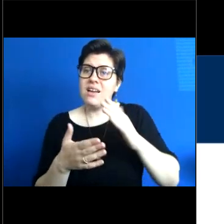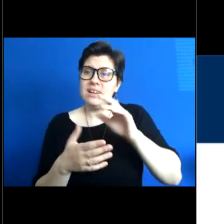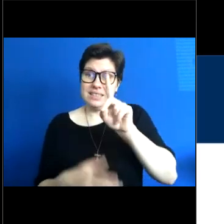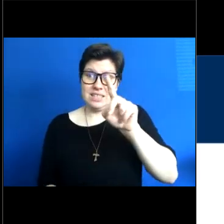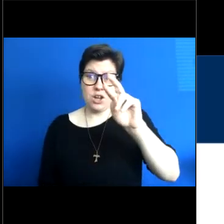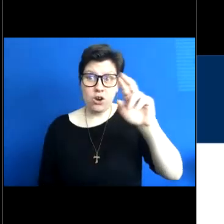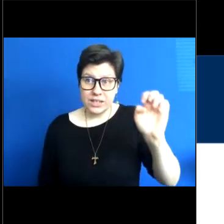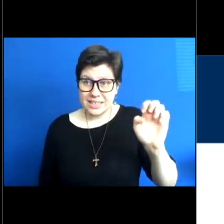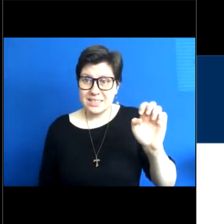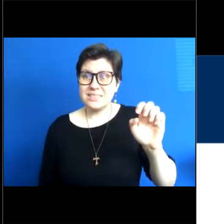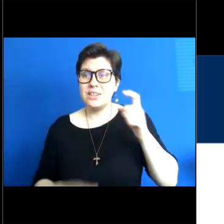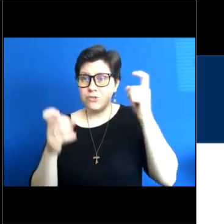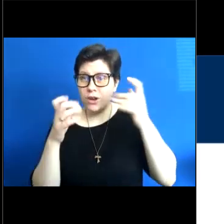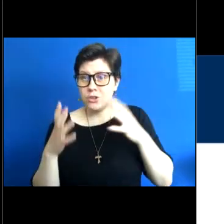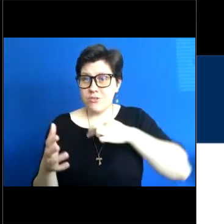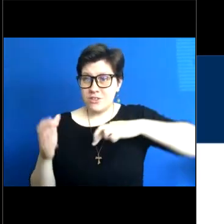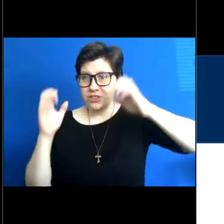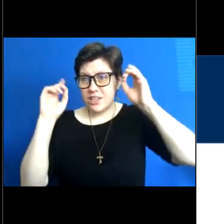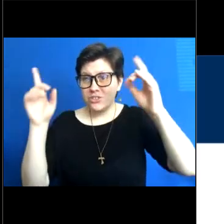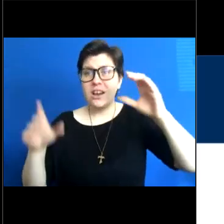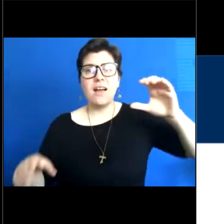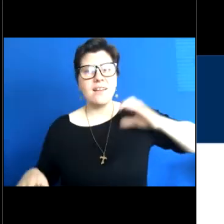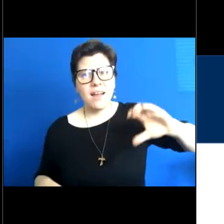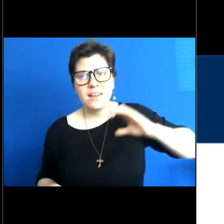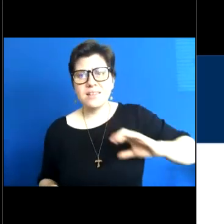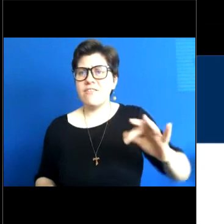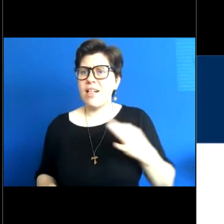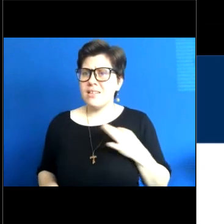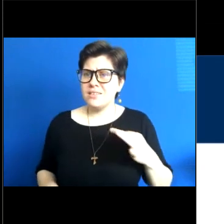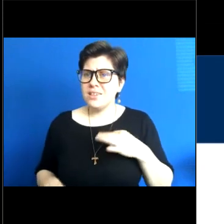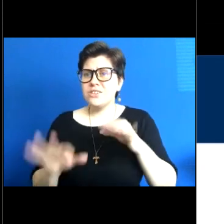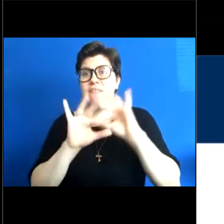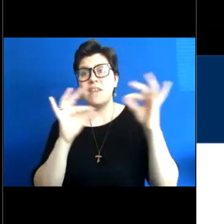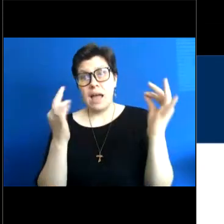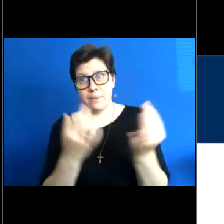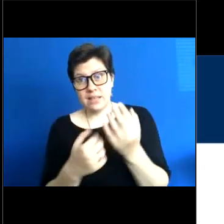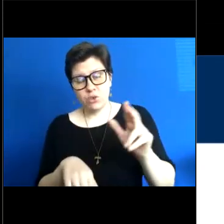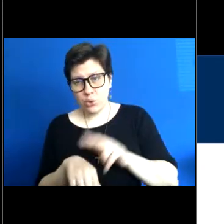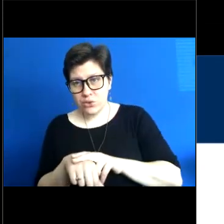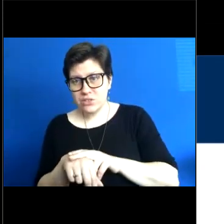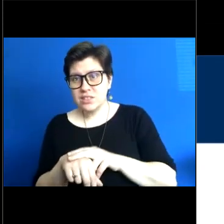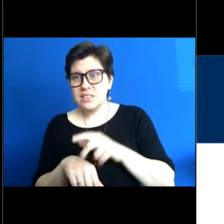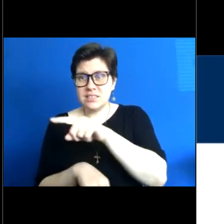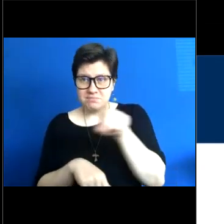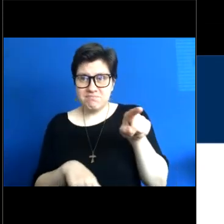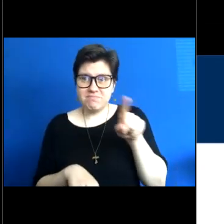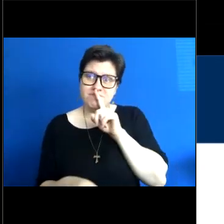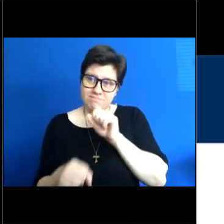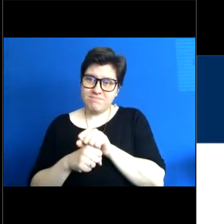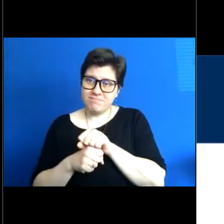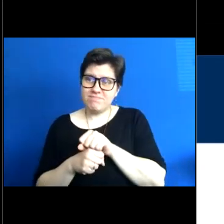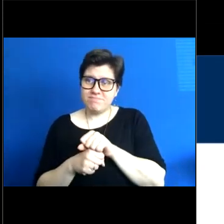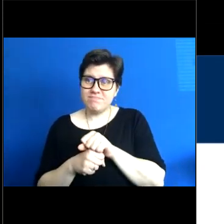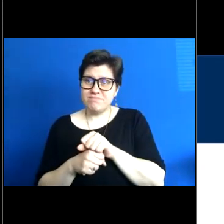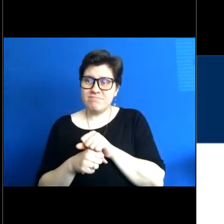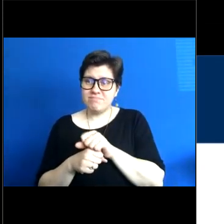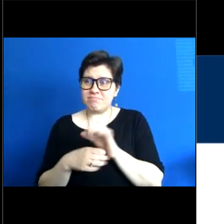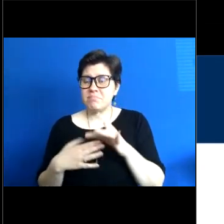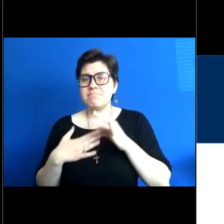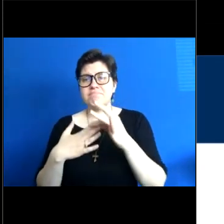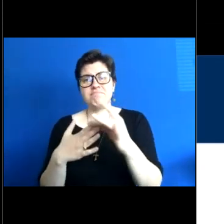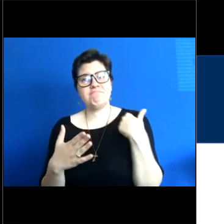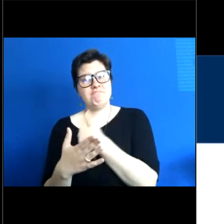DREs, our catechists, our volunteers, and our families who truly bring us